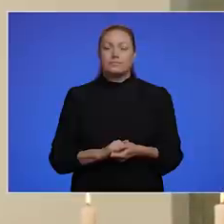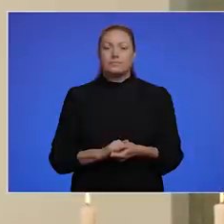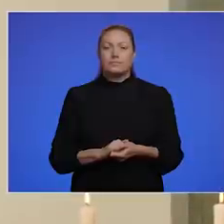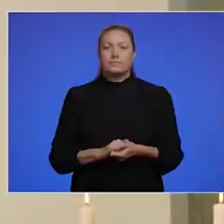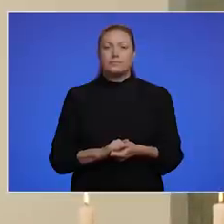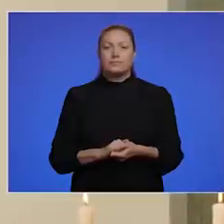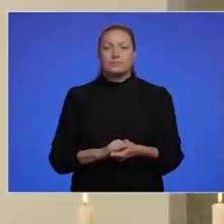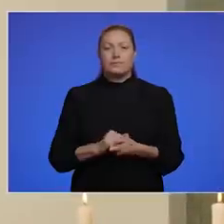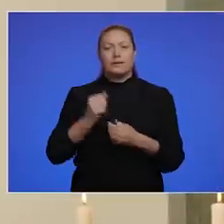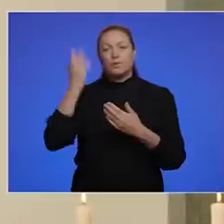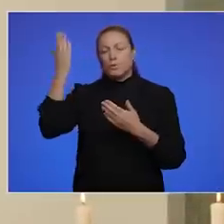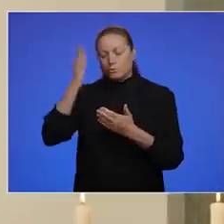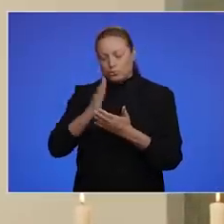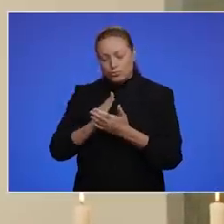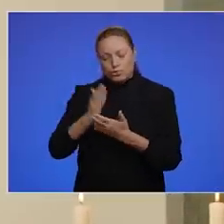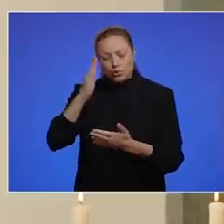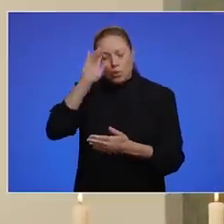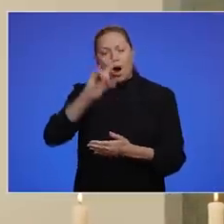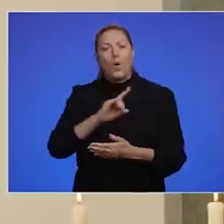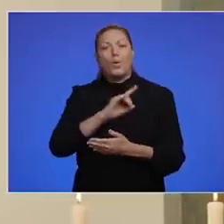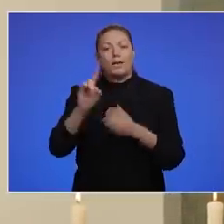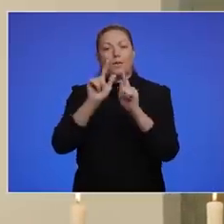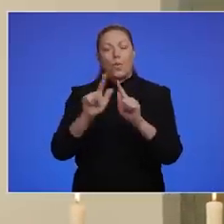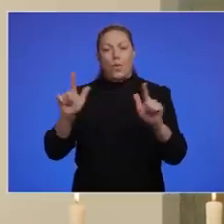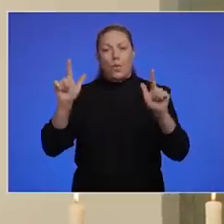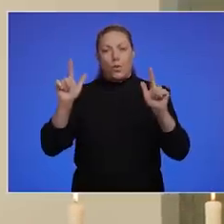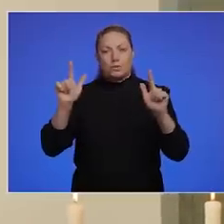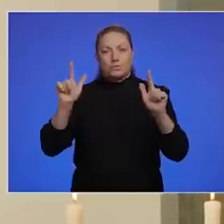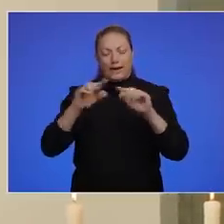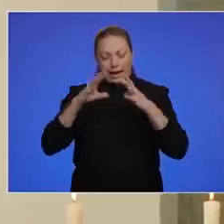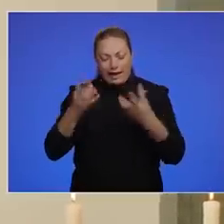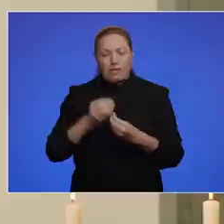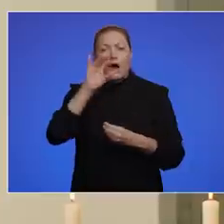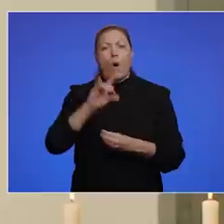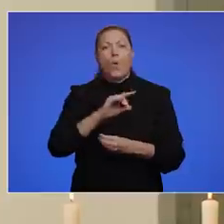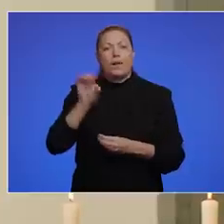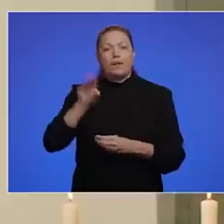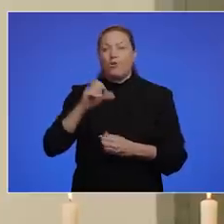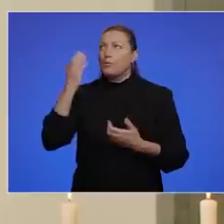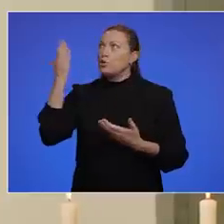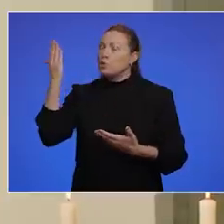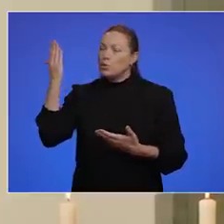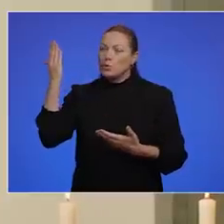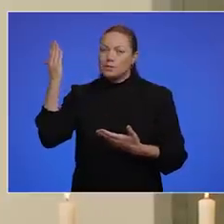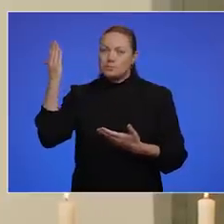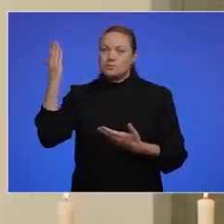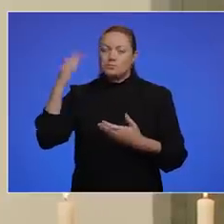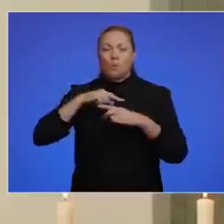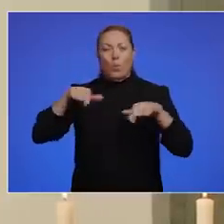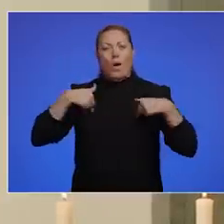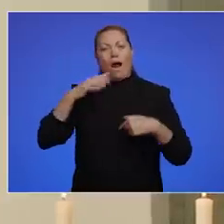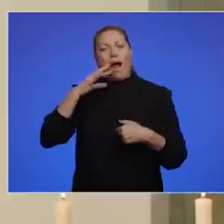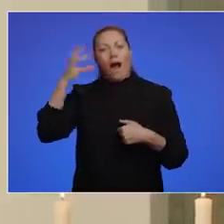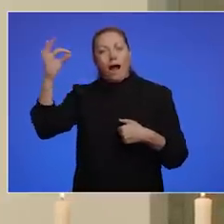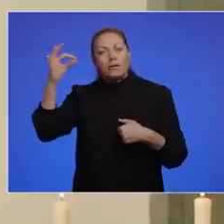You are indeed holy, O Lord The fount of all holiness Make holy therefore